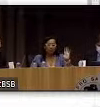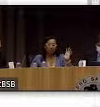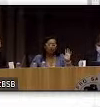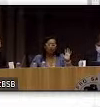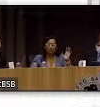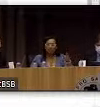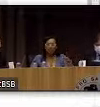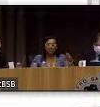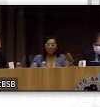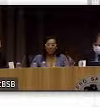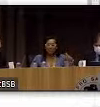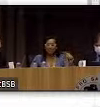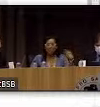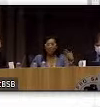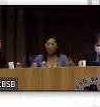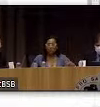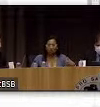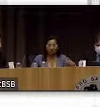filled out